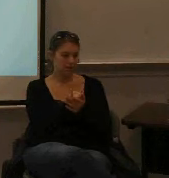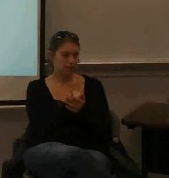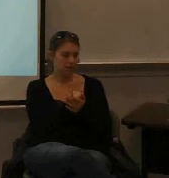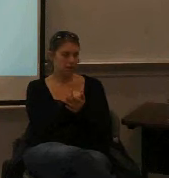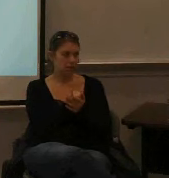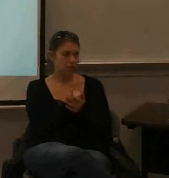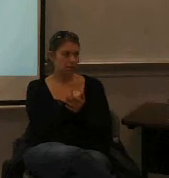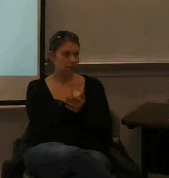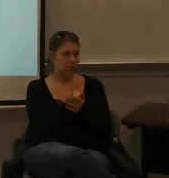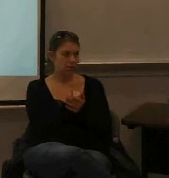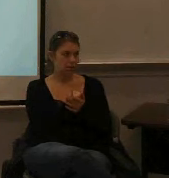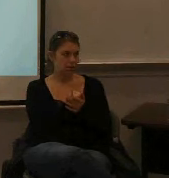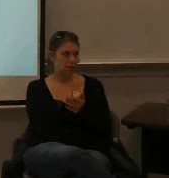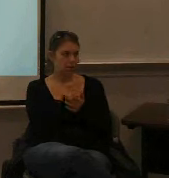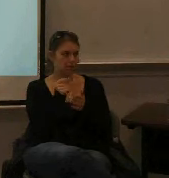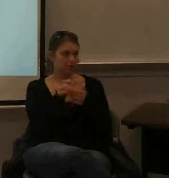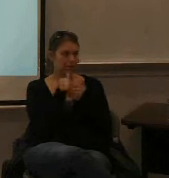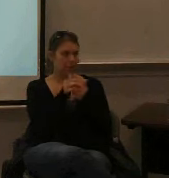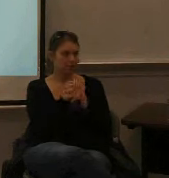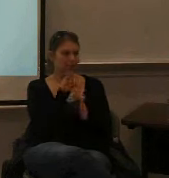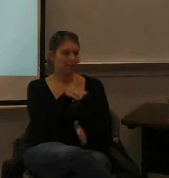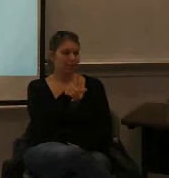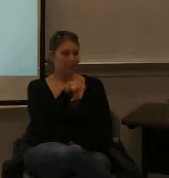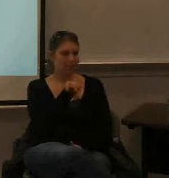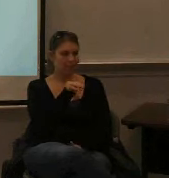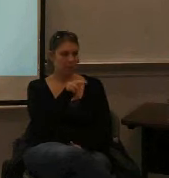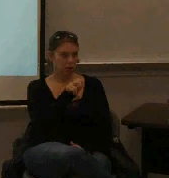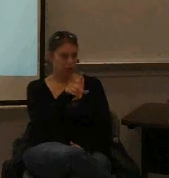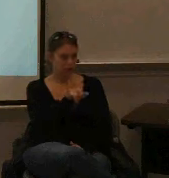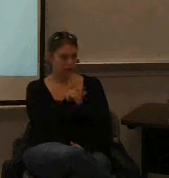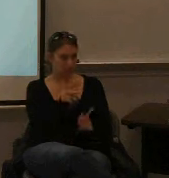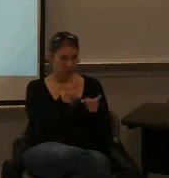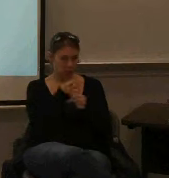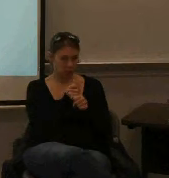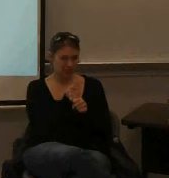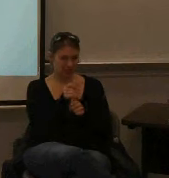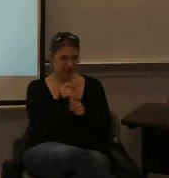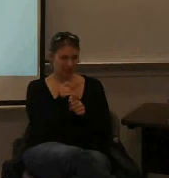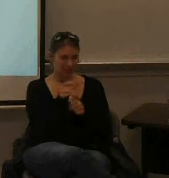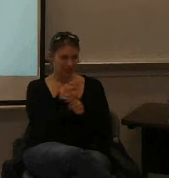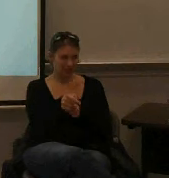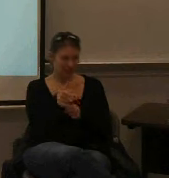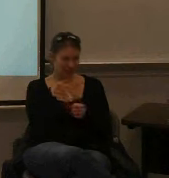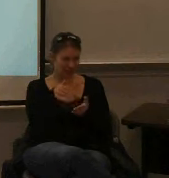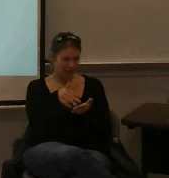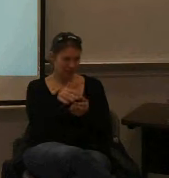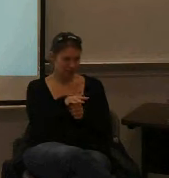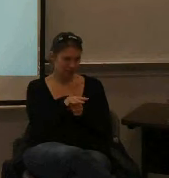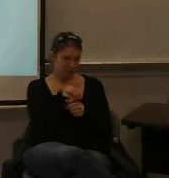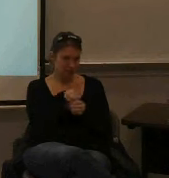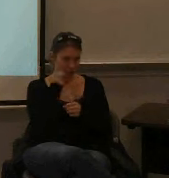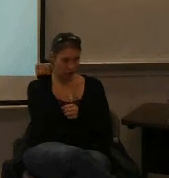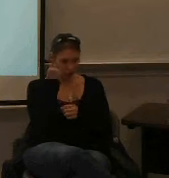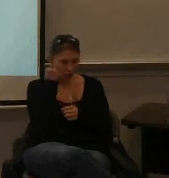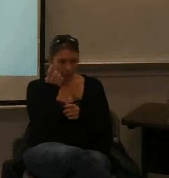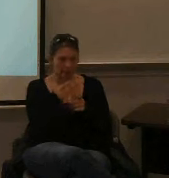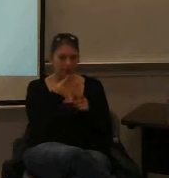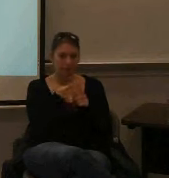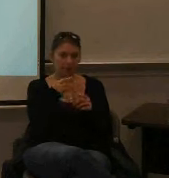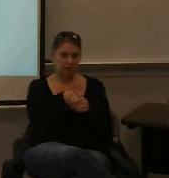the leaders of limnology, the people who created the field in Europe and then